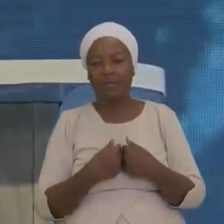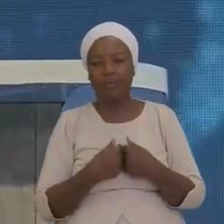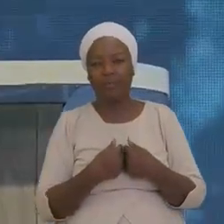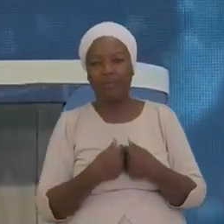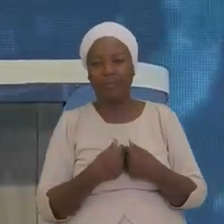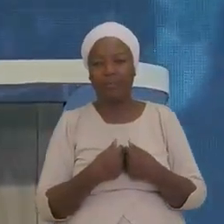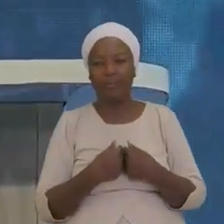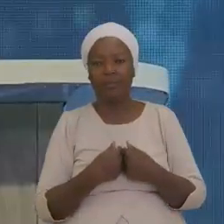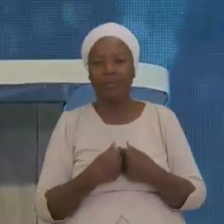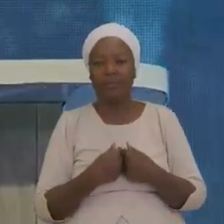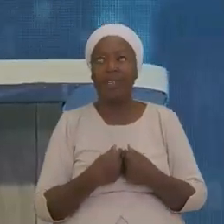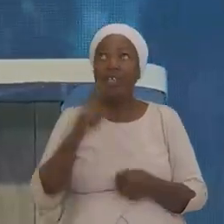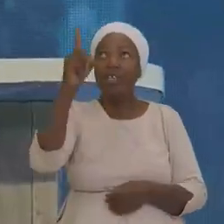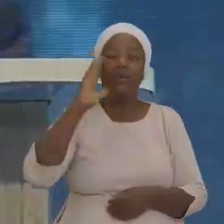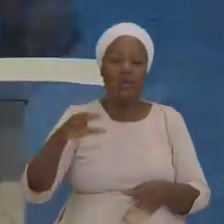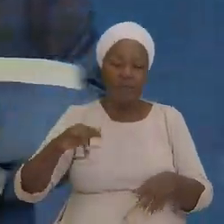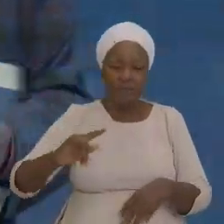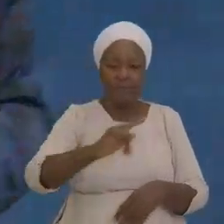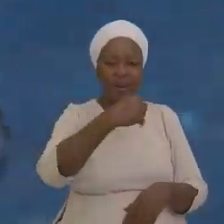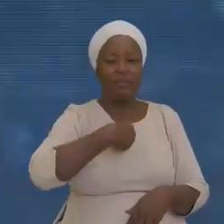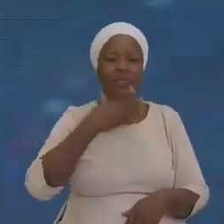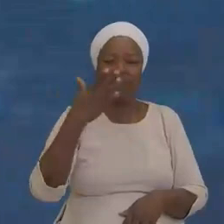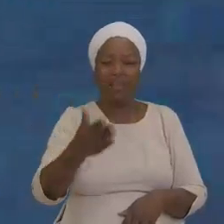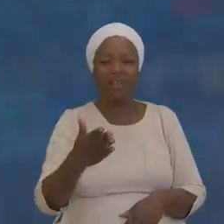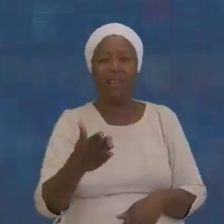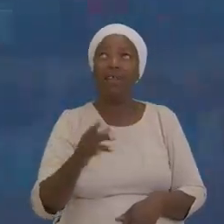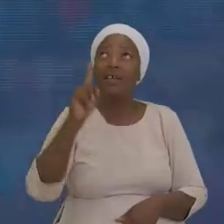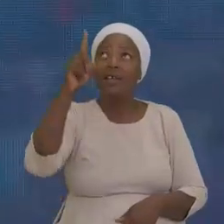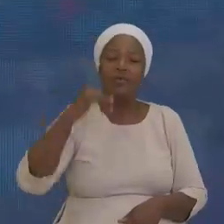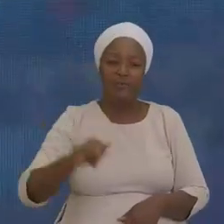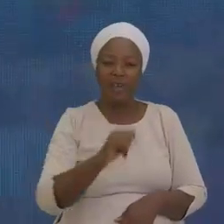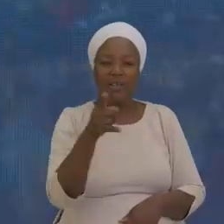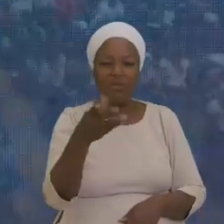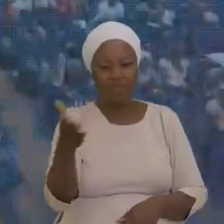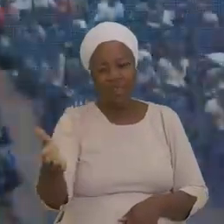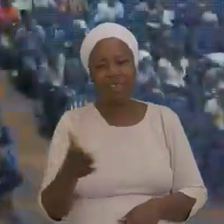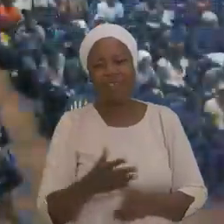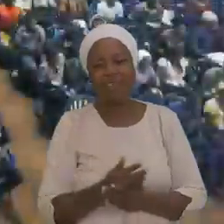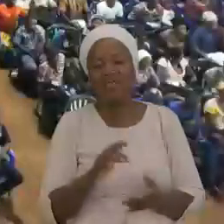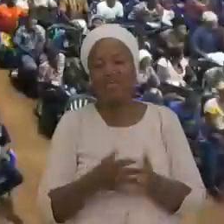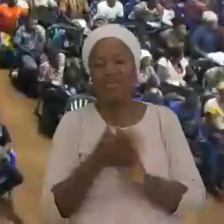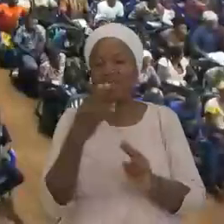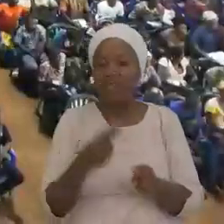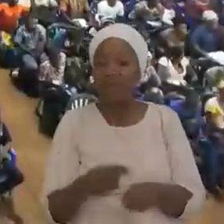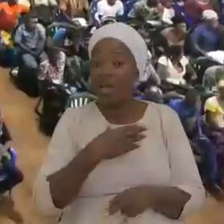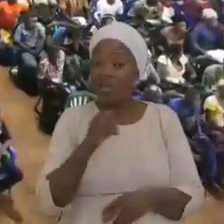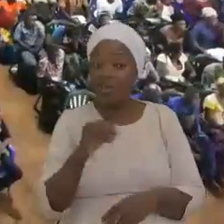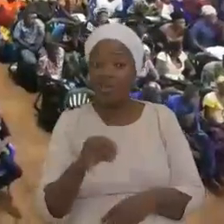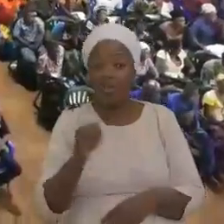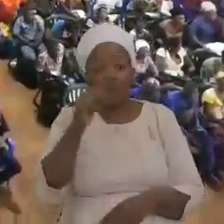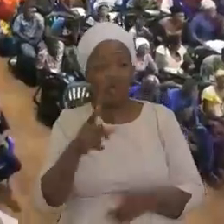It will fly me there. It will fly you there. And so she came